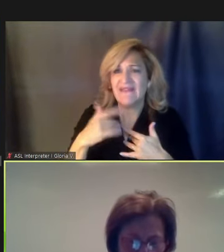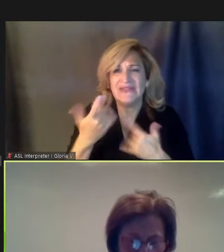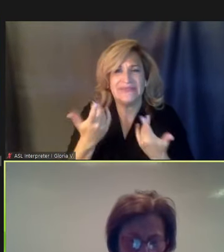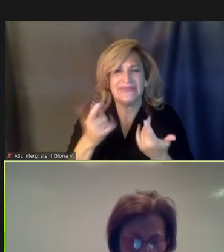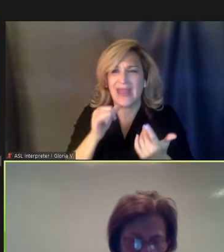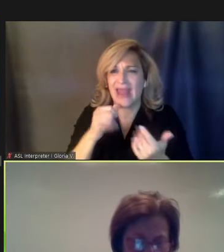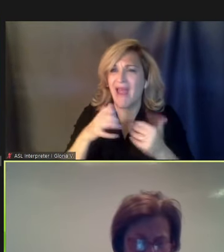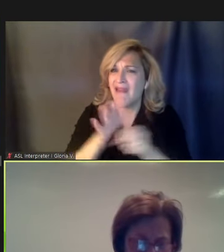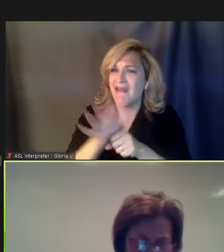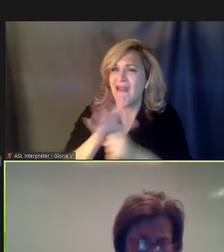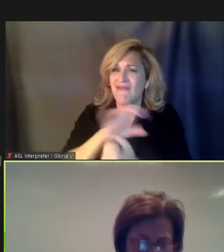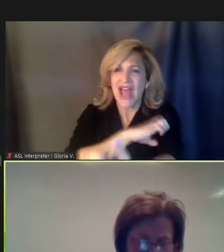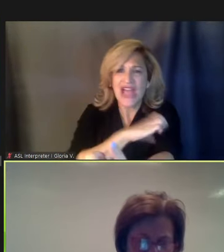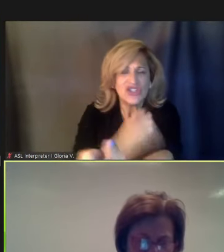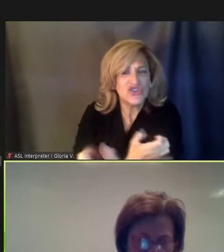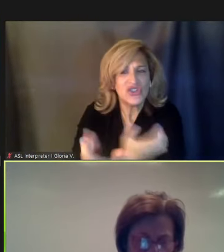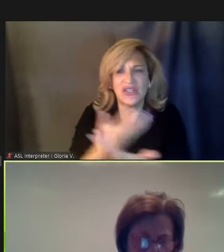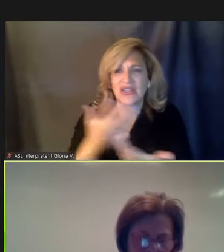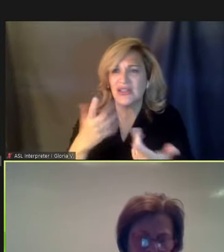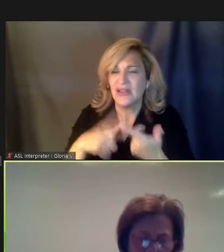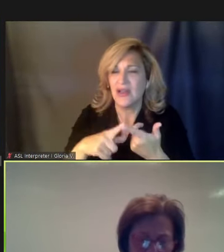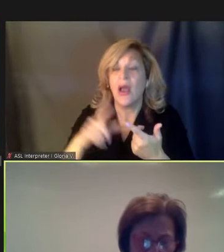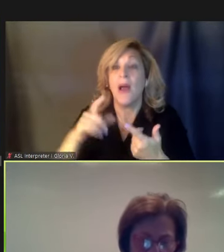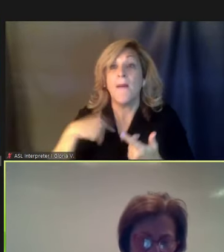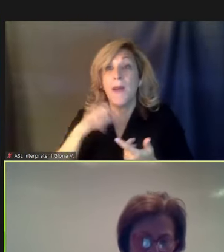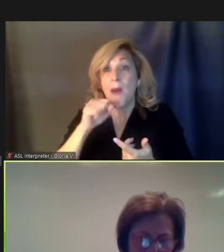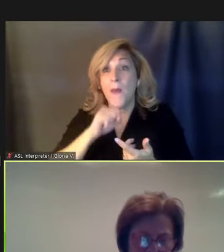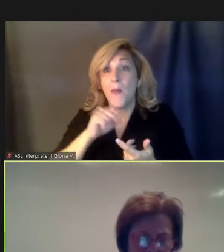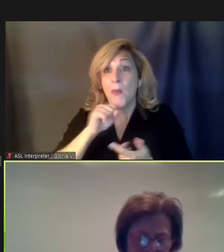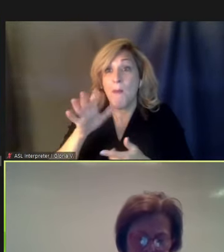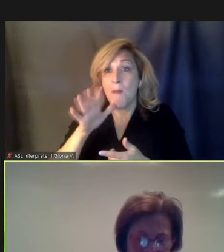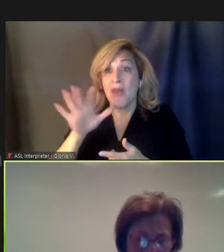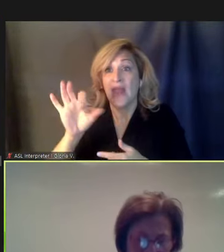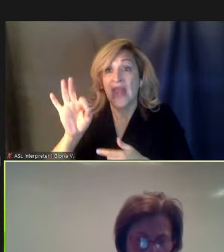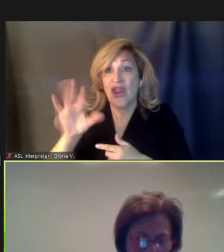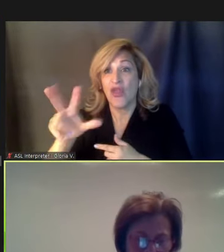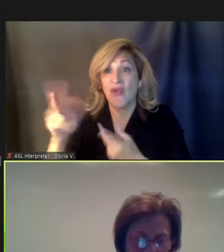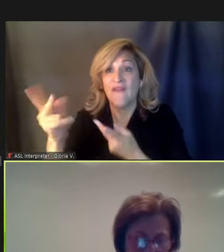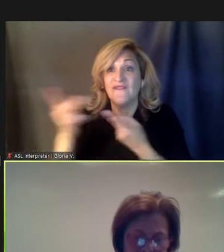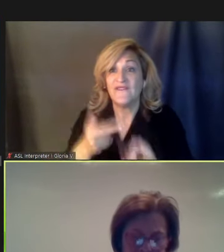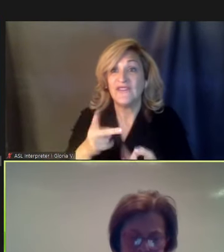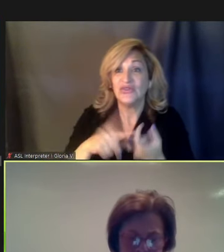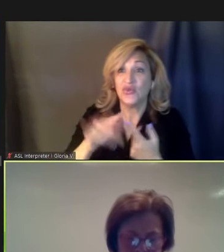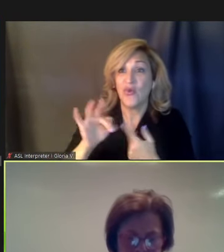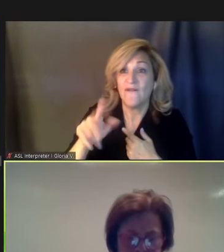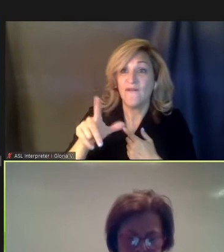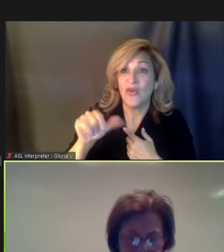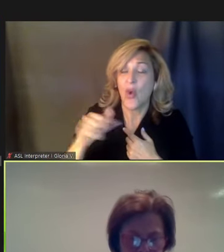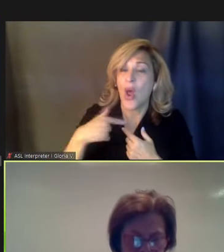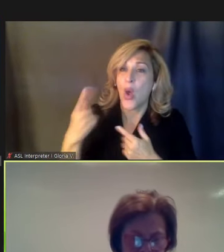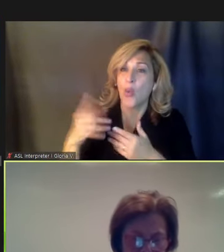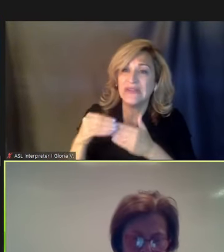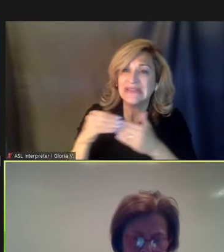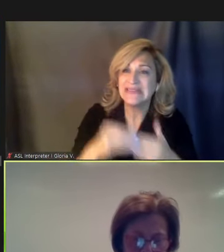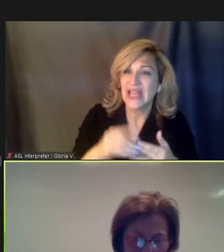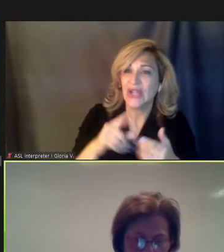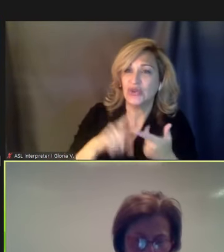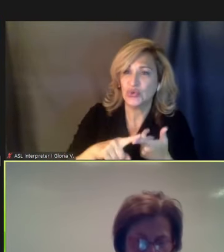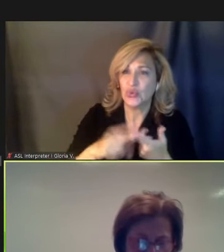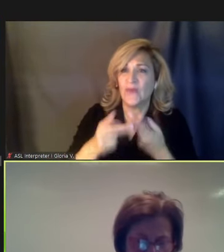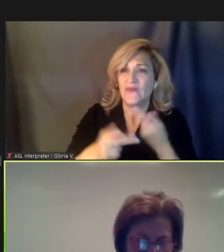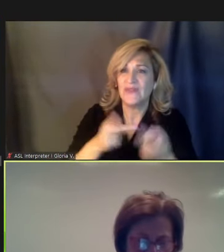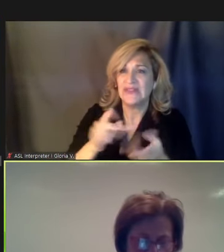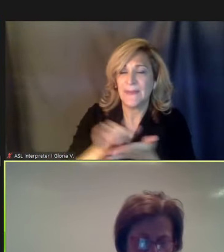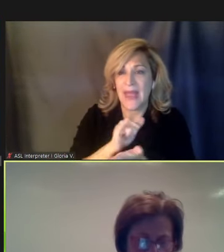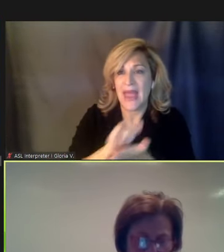my 93-year-old mother would visit from Florida. I always like to take her to visit Manhattan. She has a handicap permit in Florida